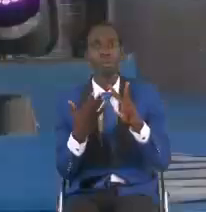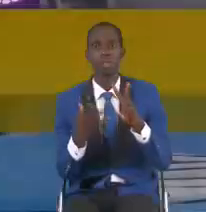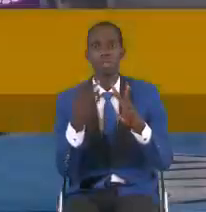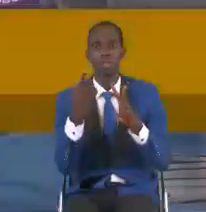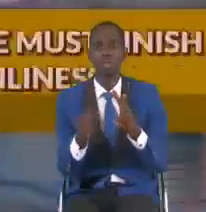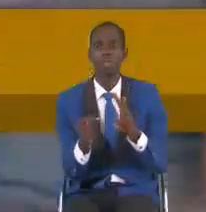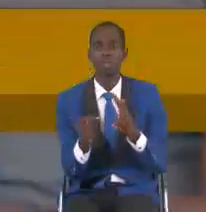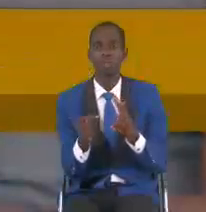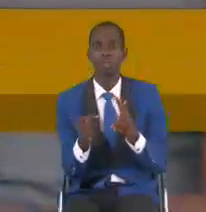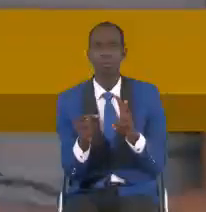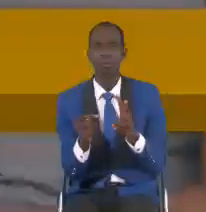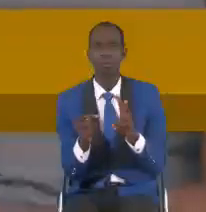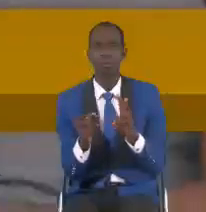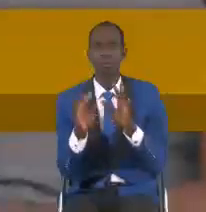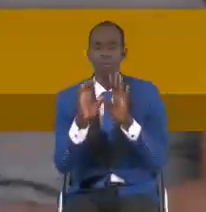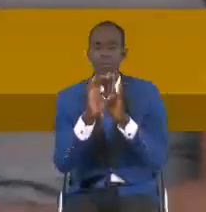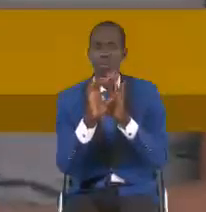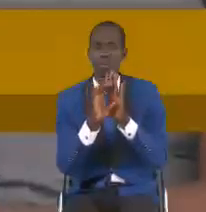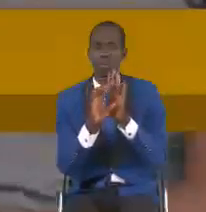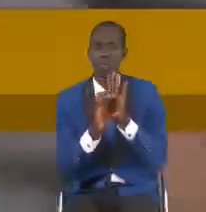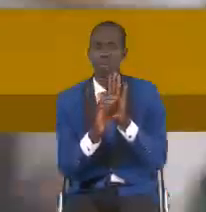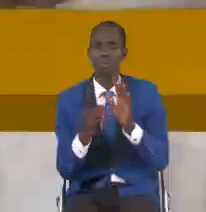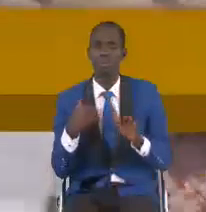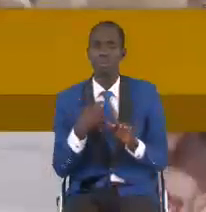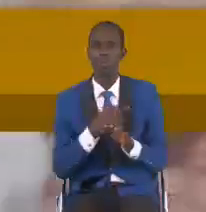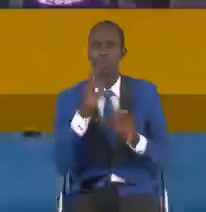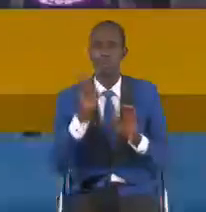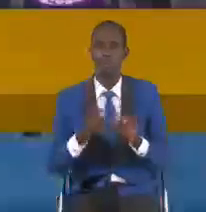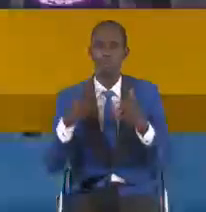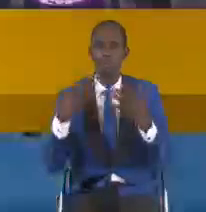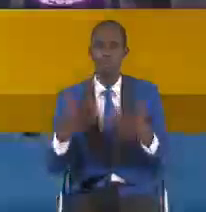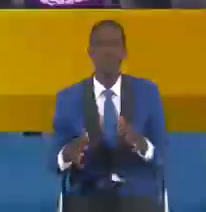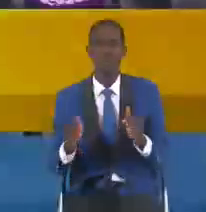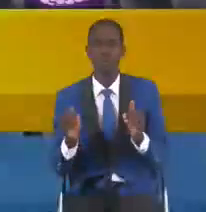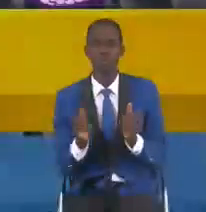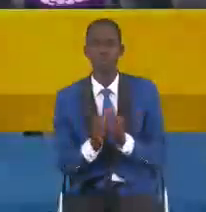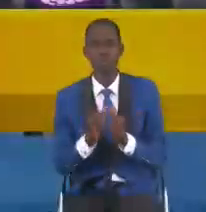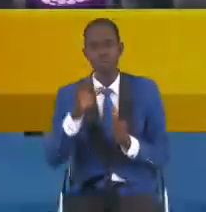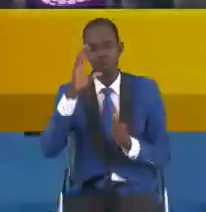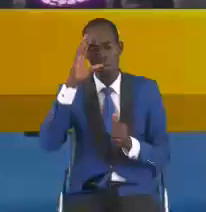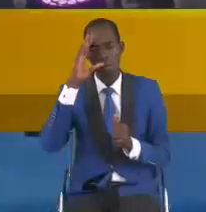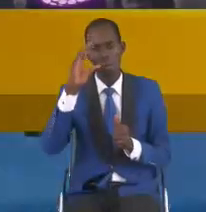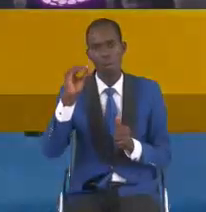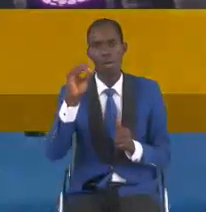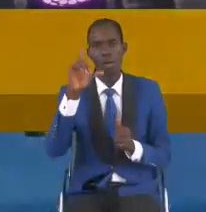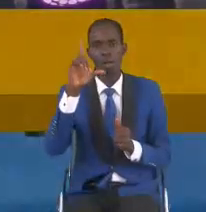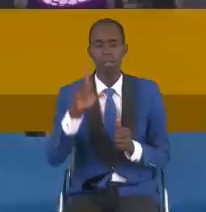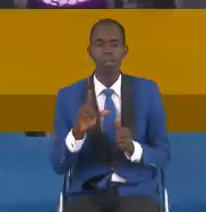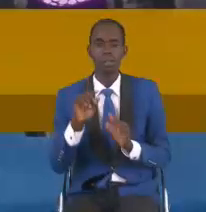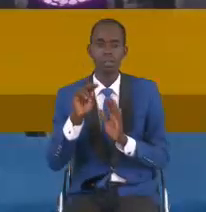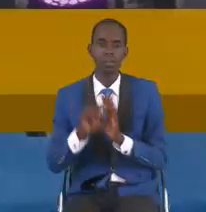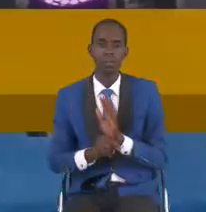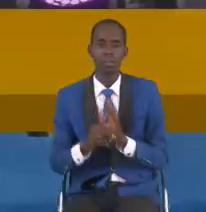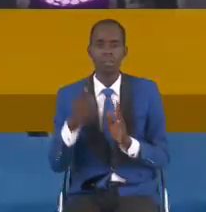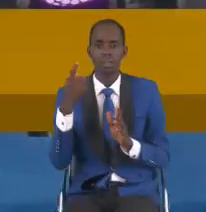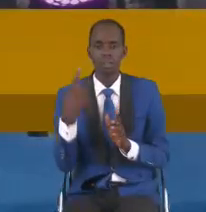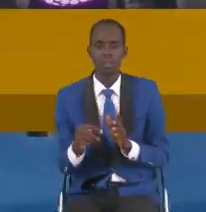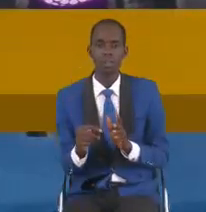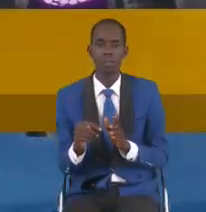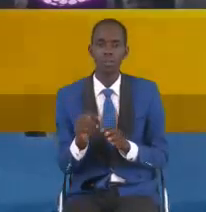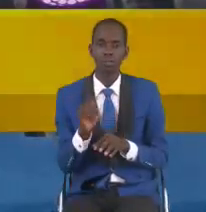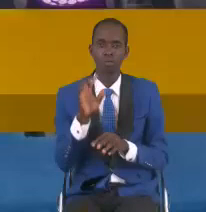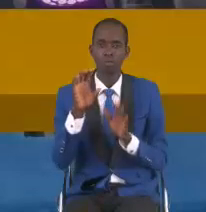we must finish with manliness. The course we must finish